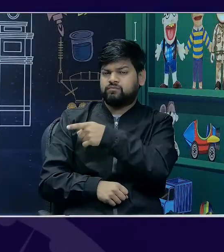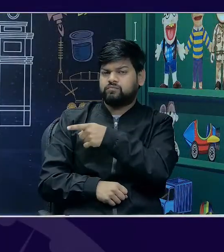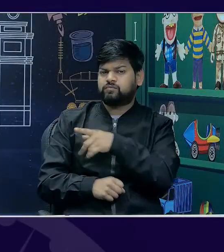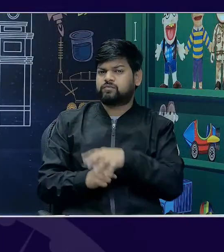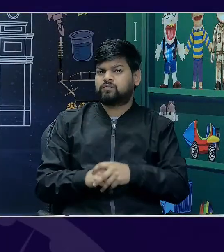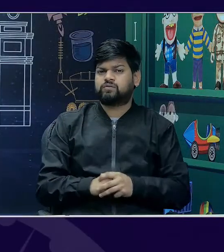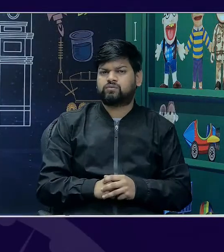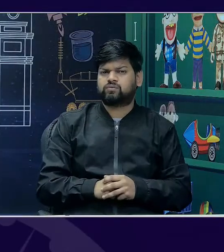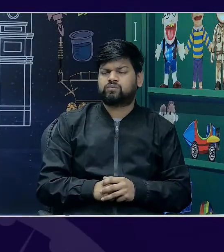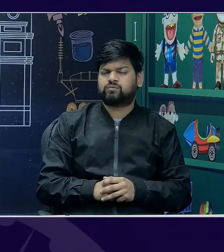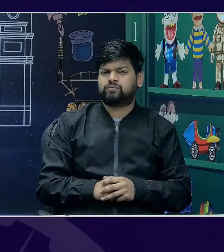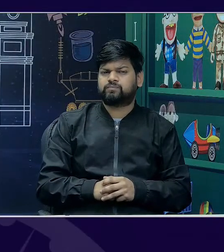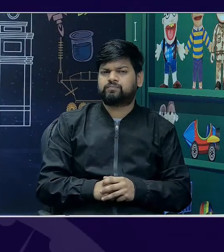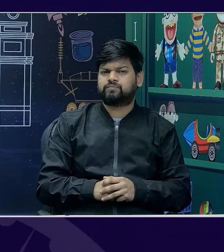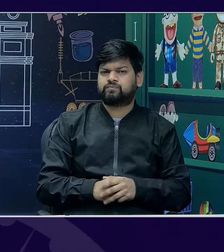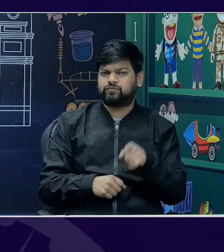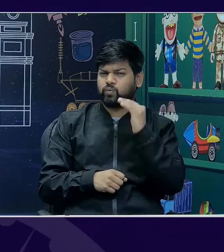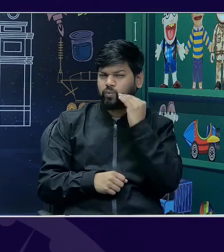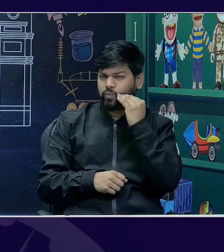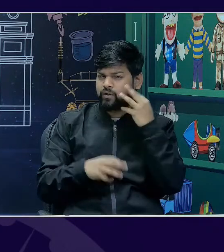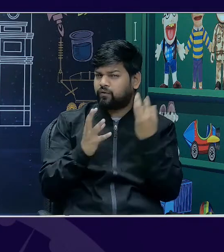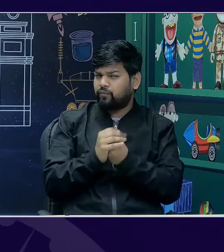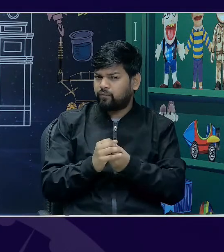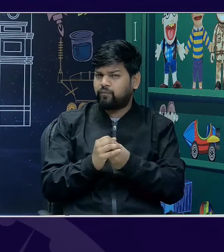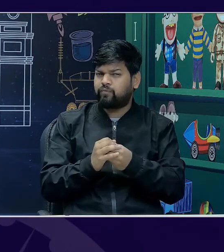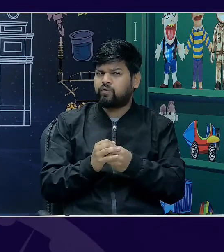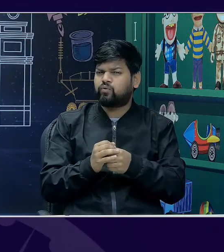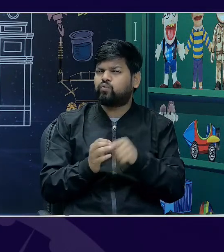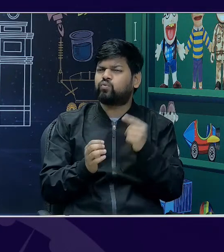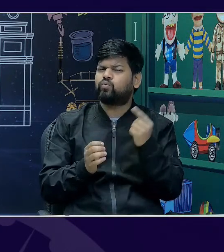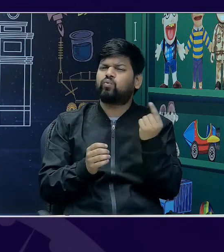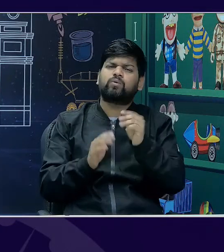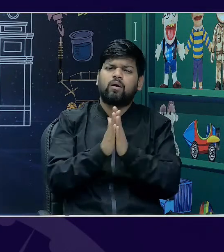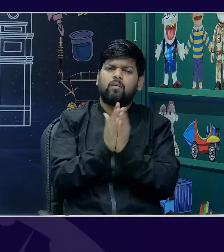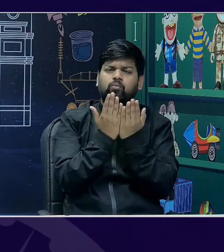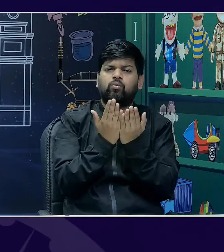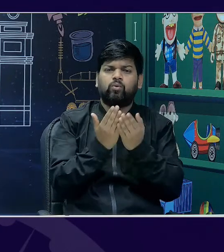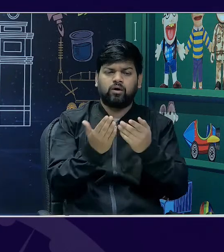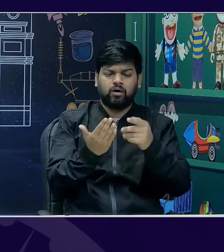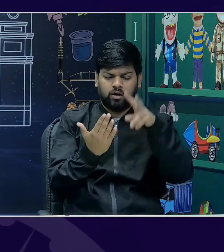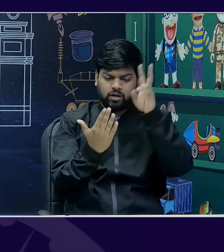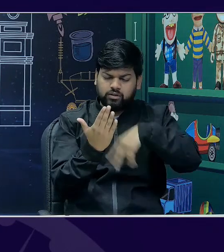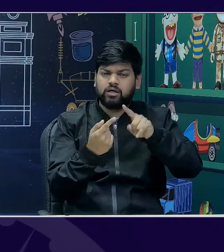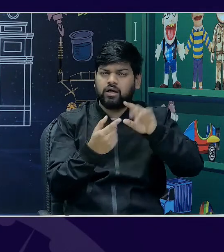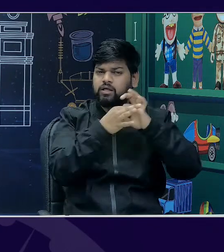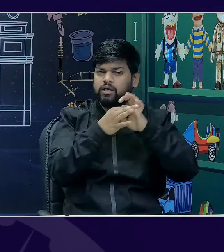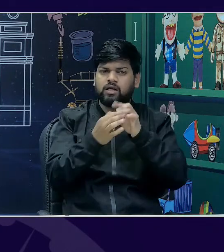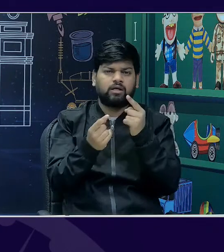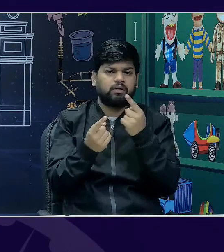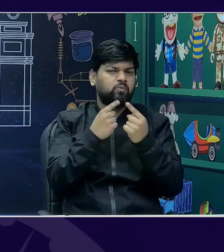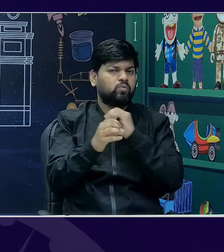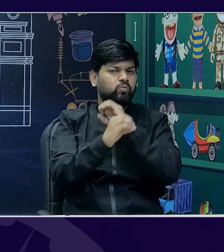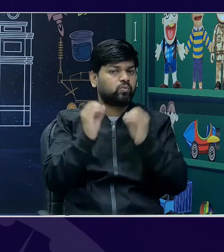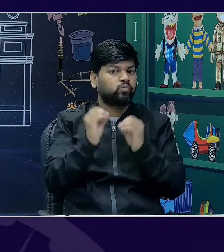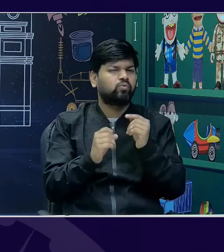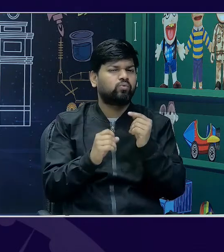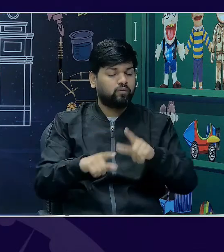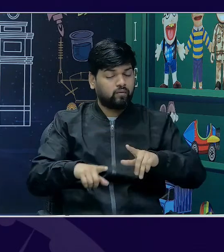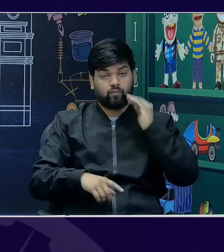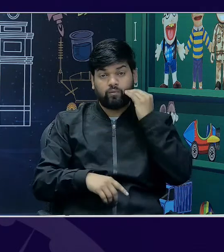of academics, but also when we are living, right? Exactly. Budget is very important, not only for the government, but for the individual as well.